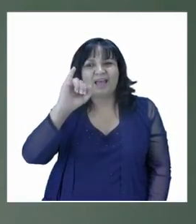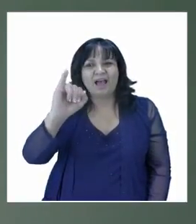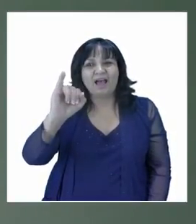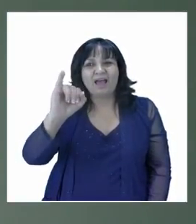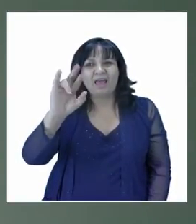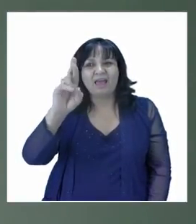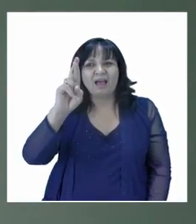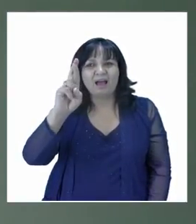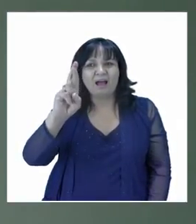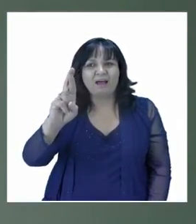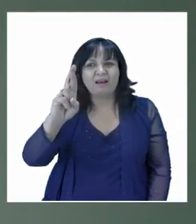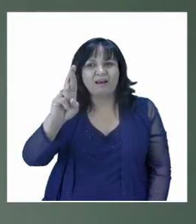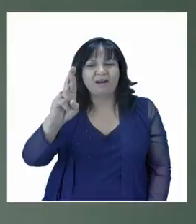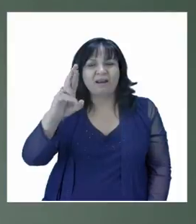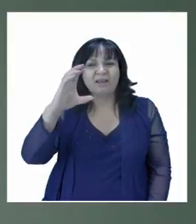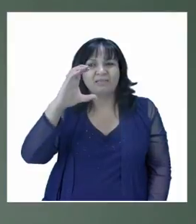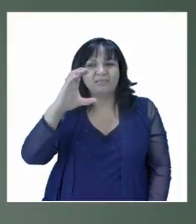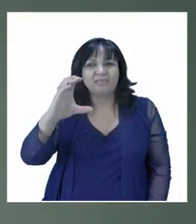Circle.